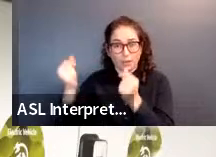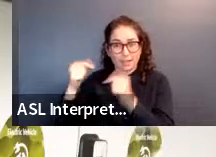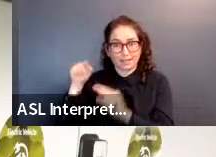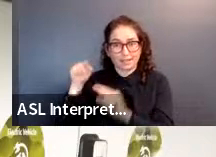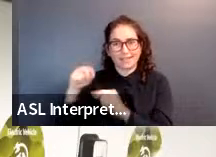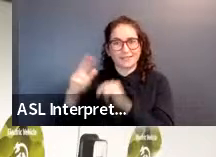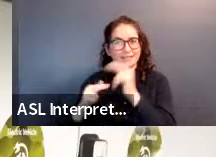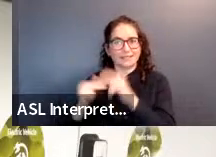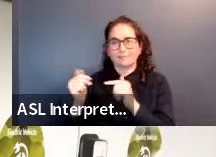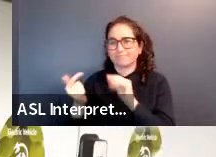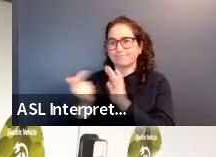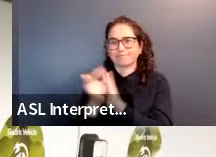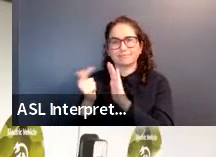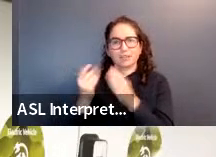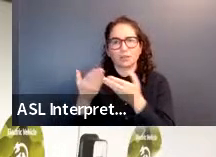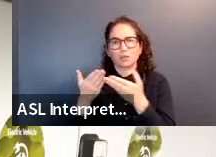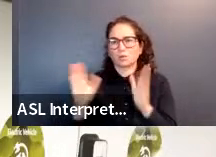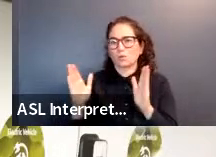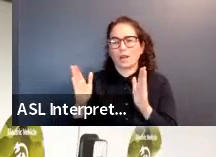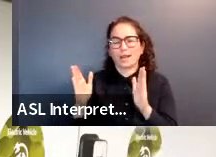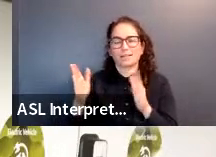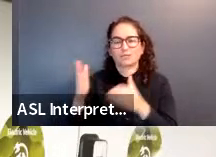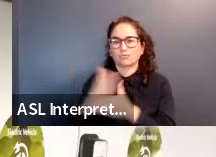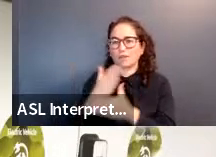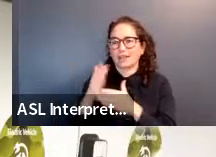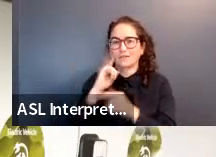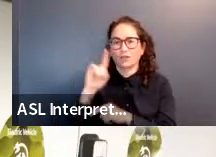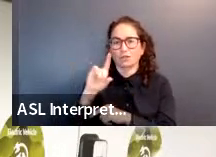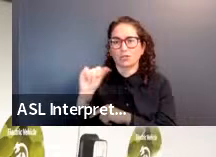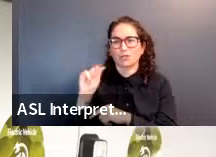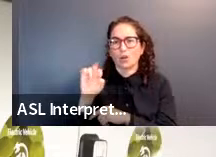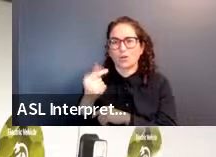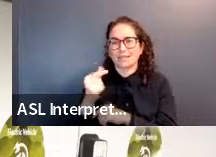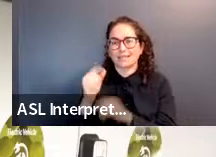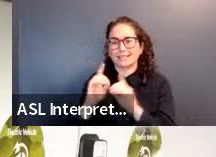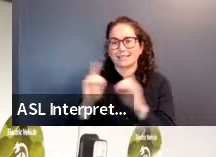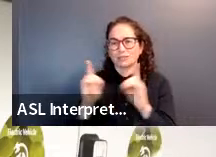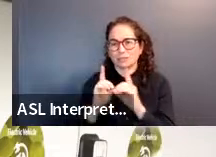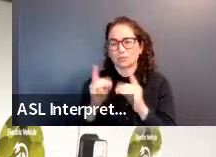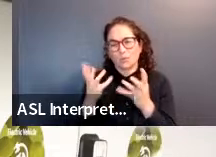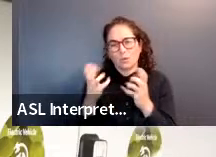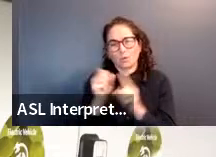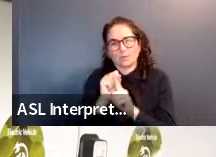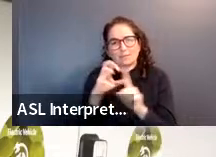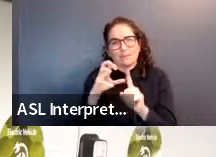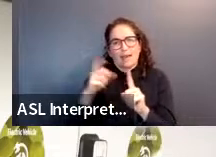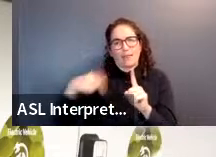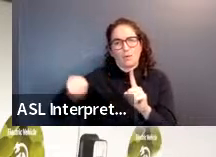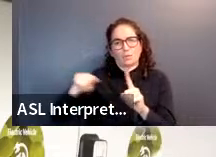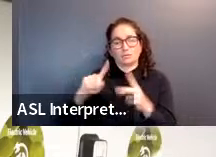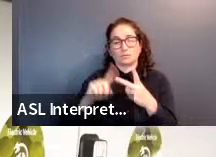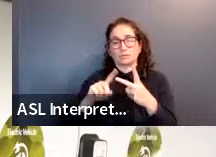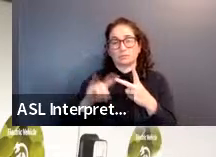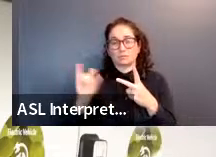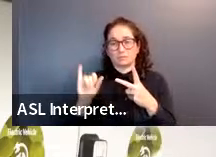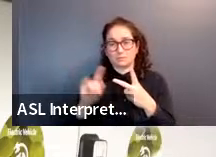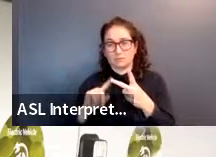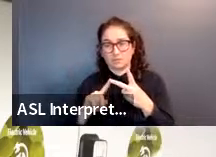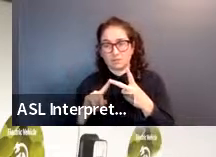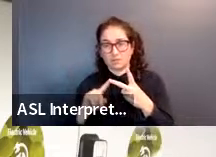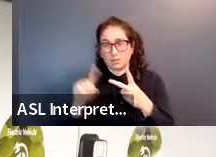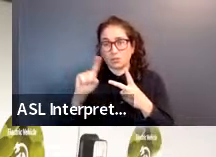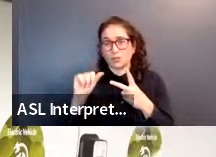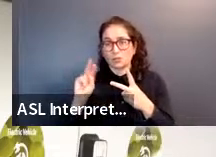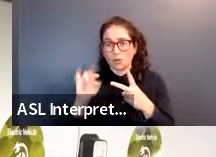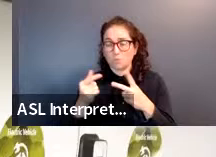not allowed in the widest range of zoning districts in the city, something that we're looking at expanding. Second, zoning does